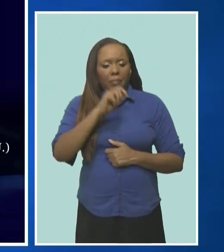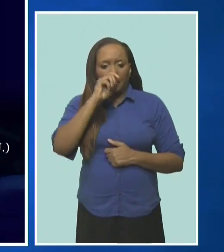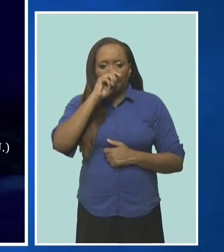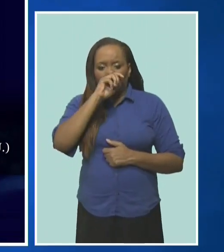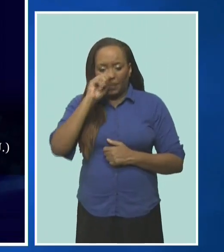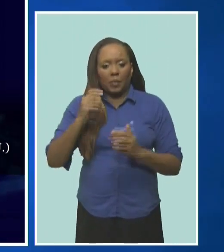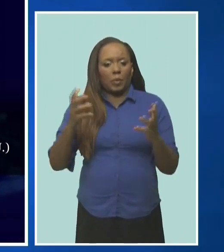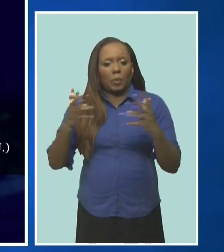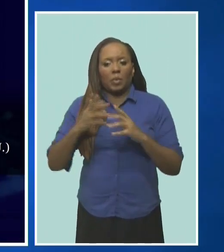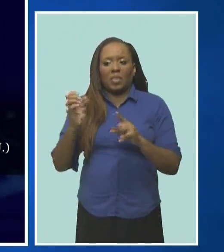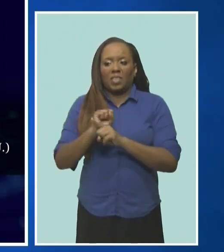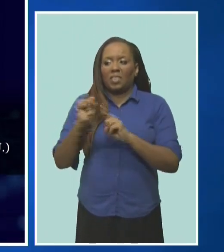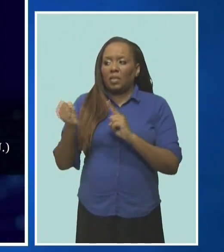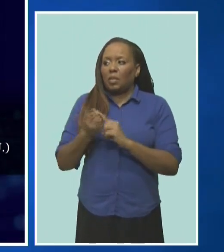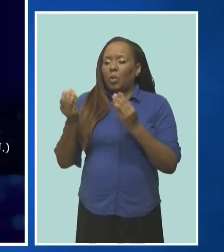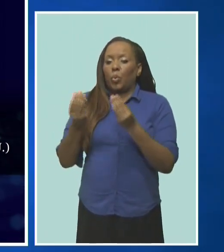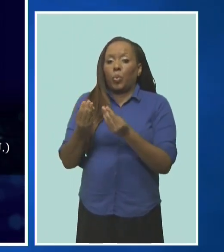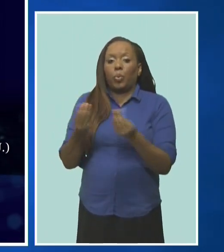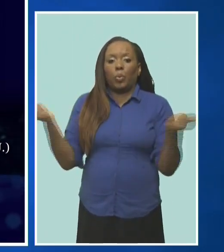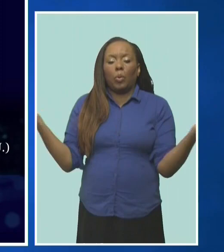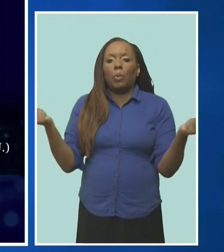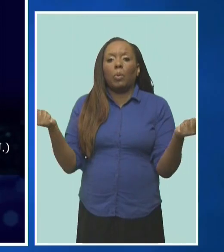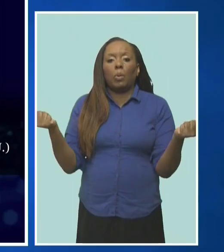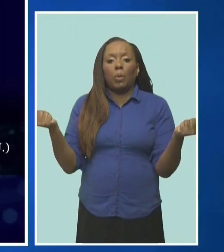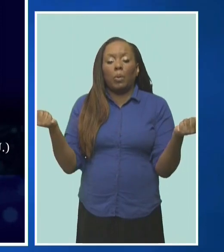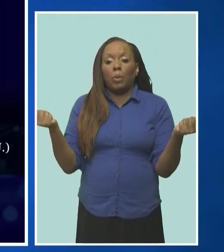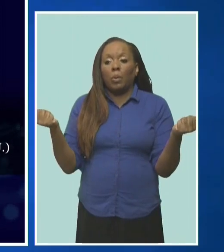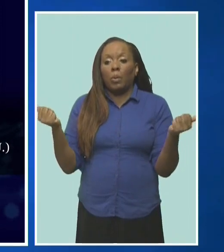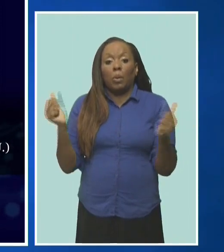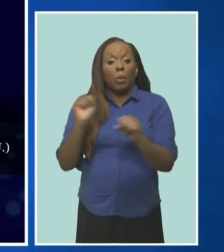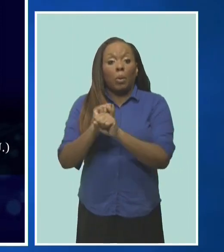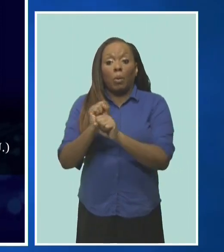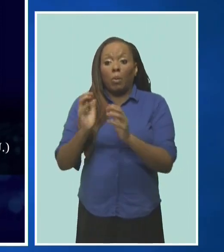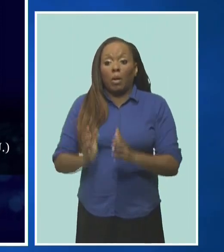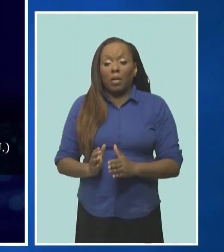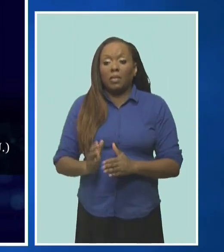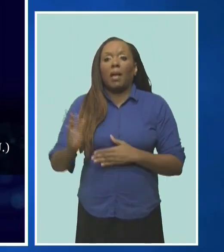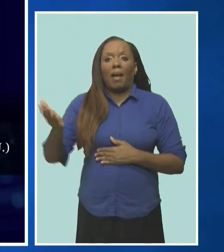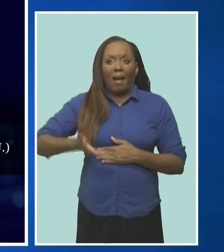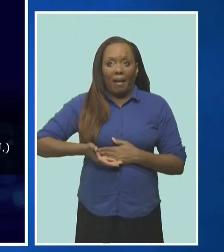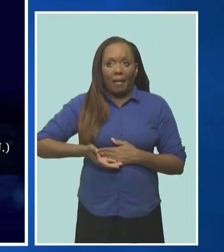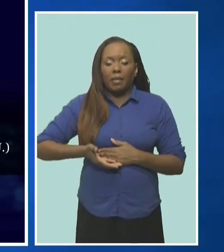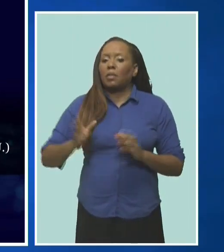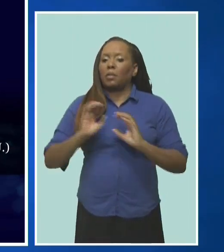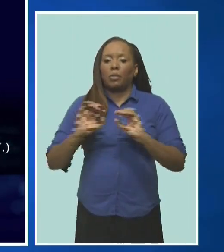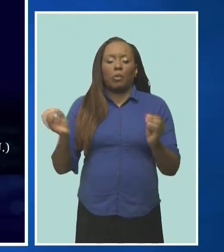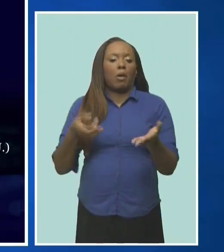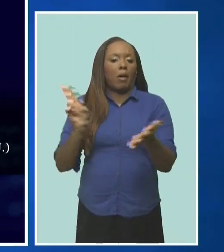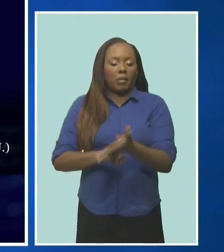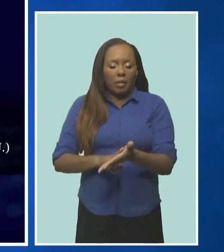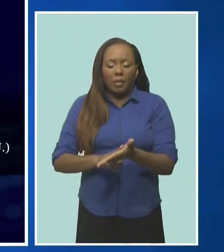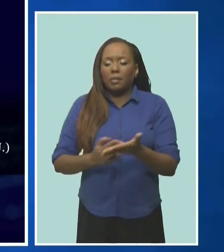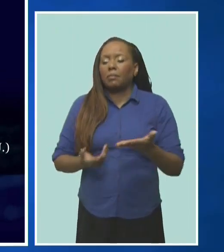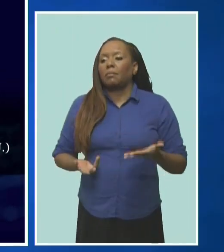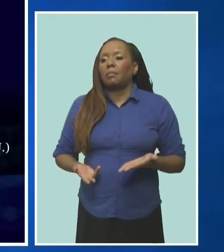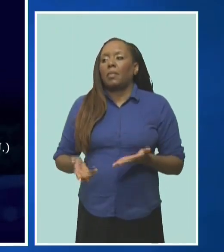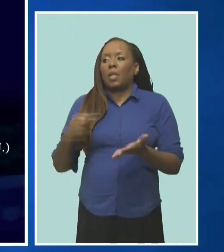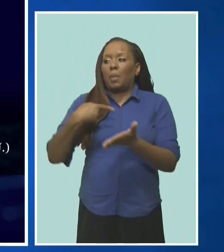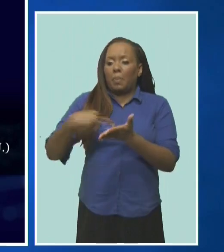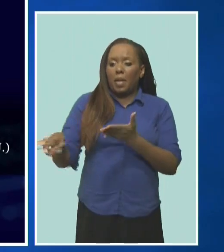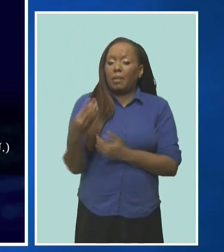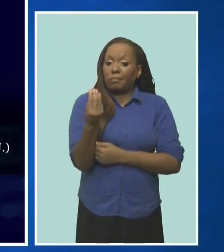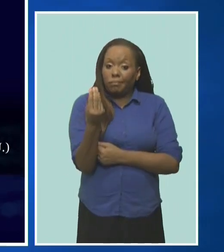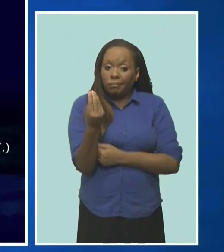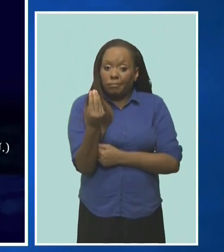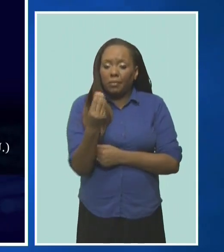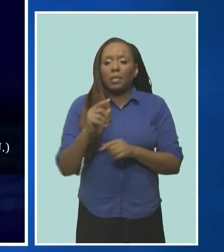this situation disappear. These workers, hired without contracts and paid in cash